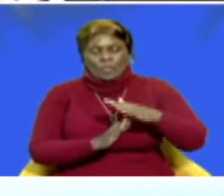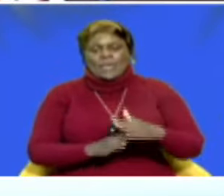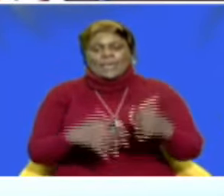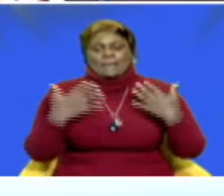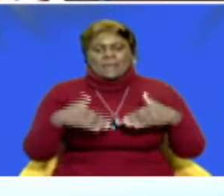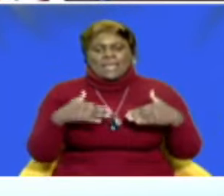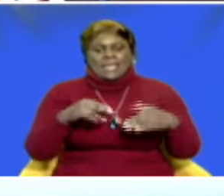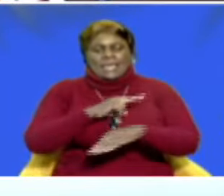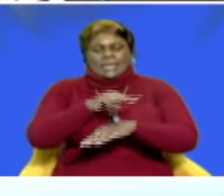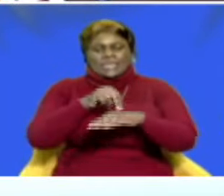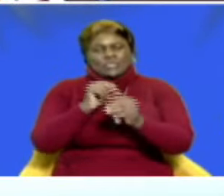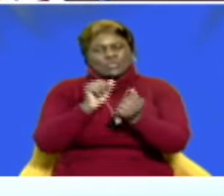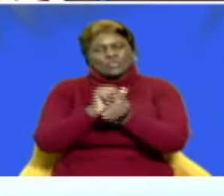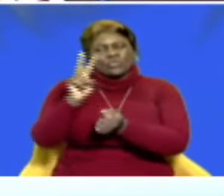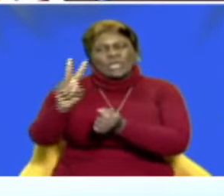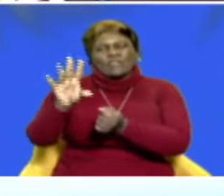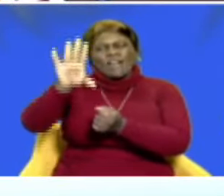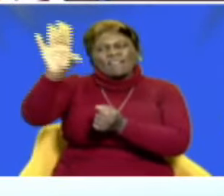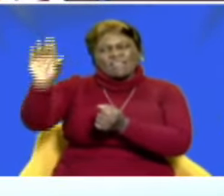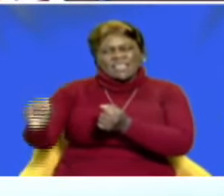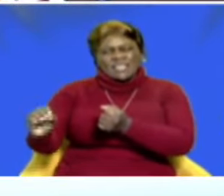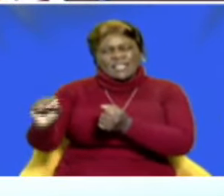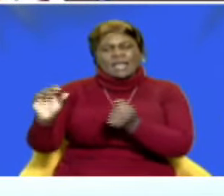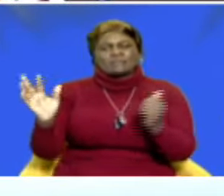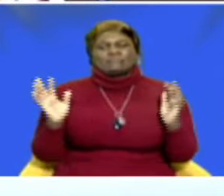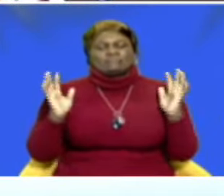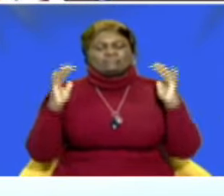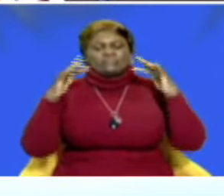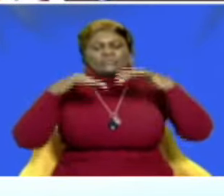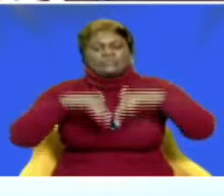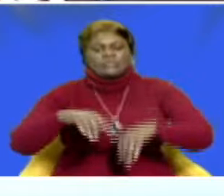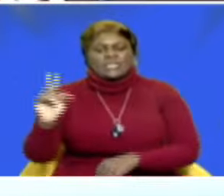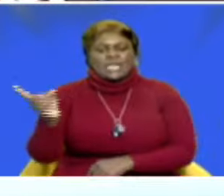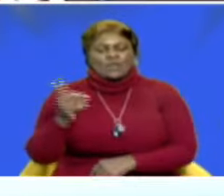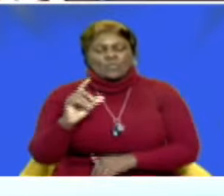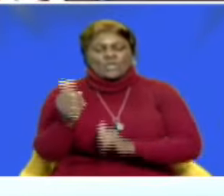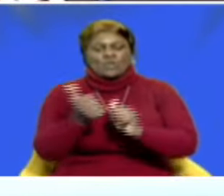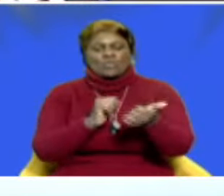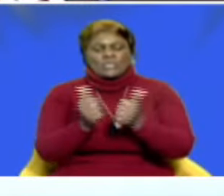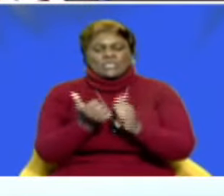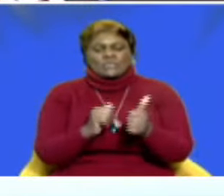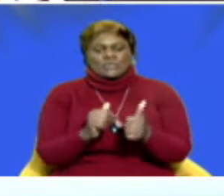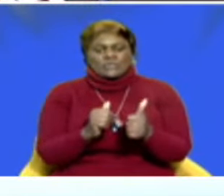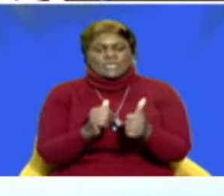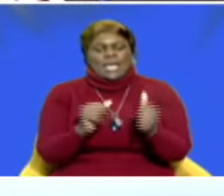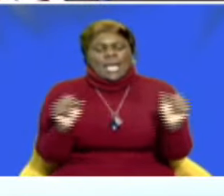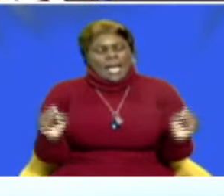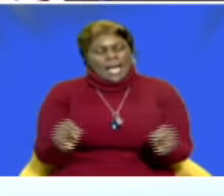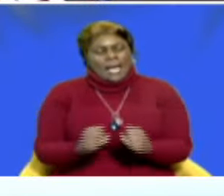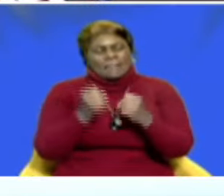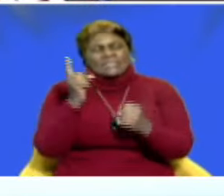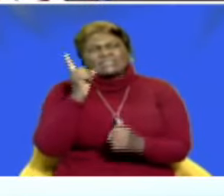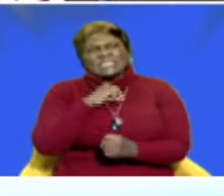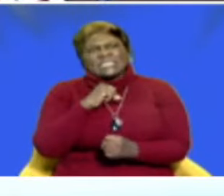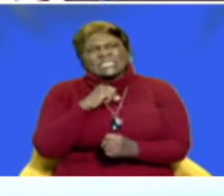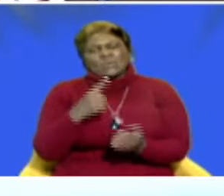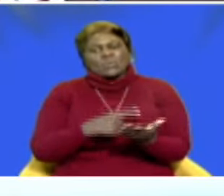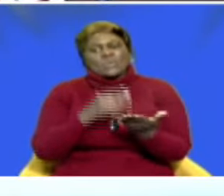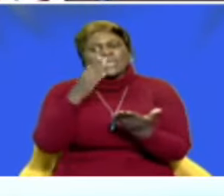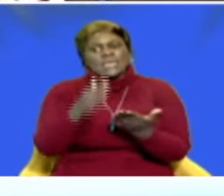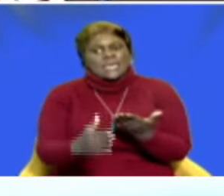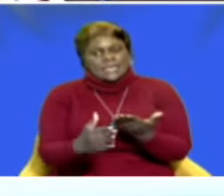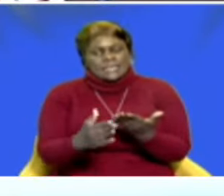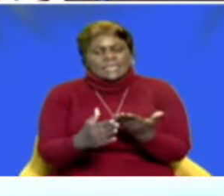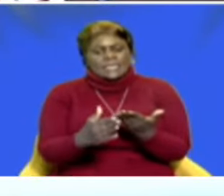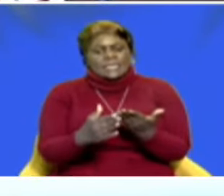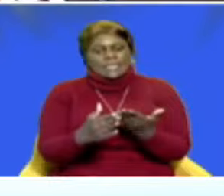Wachezaji wa mataifa 12 kutoka barani Afrika wamekongamana Nairobi kwa kombe hilo la dunia la tenisi linalotarajiwa kukamilika wikendi.